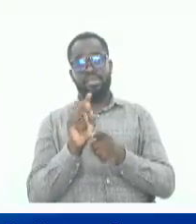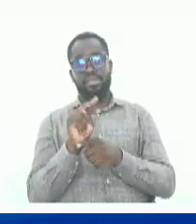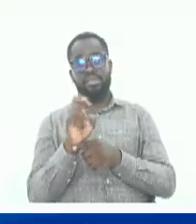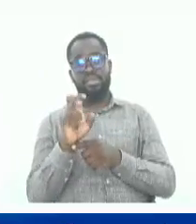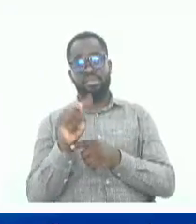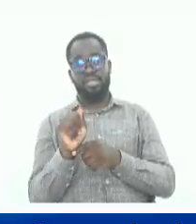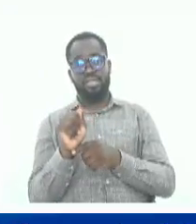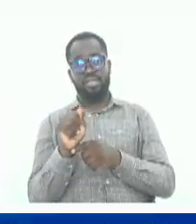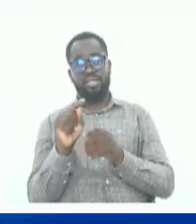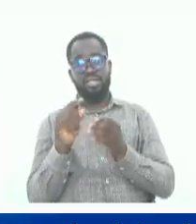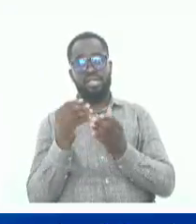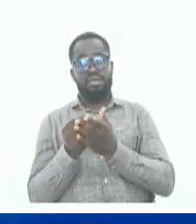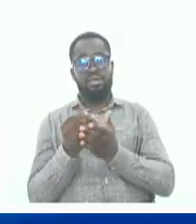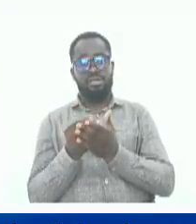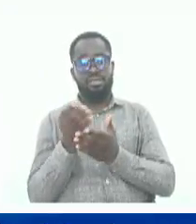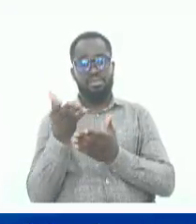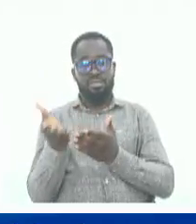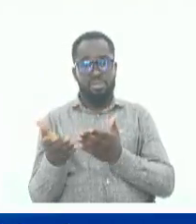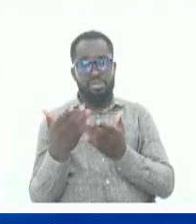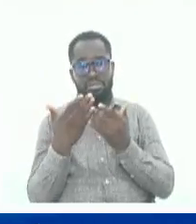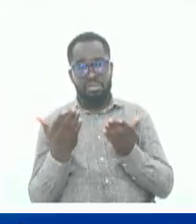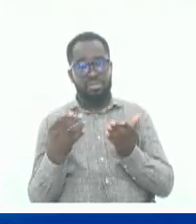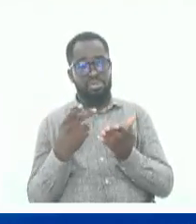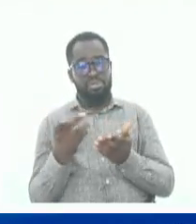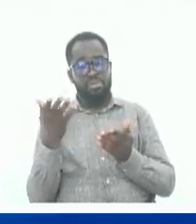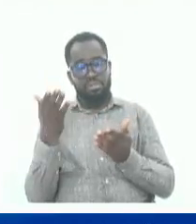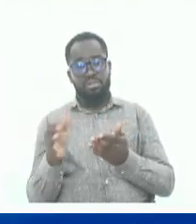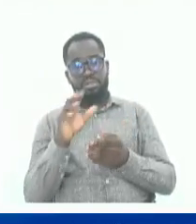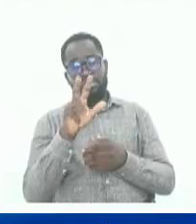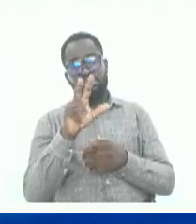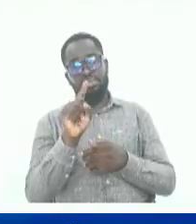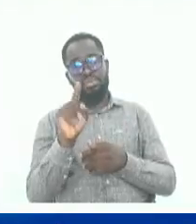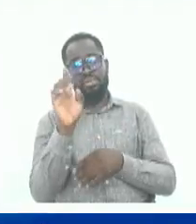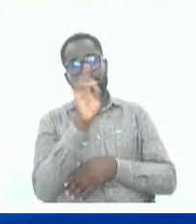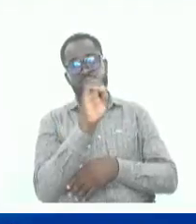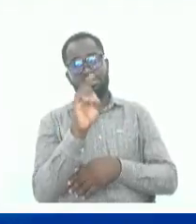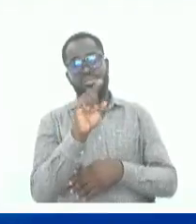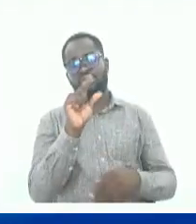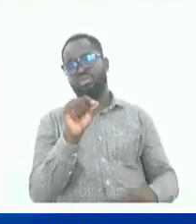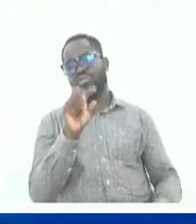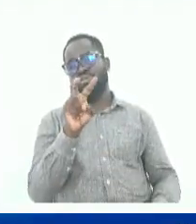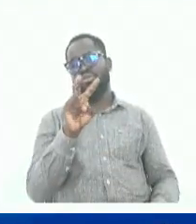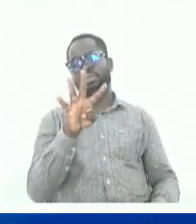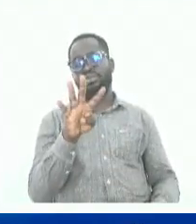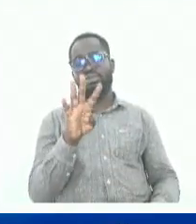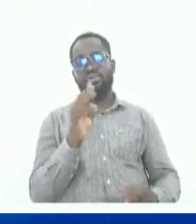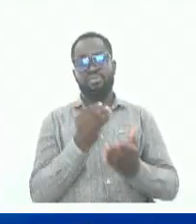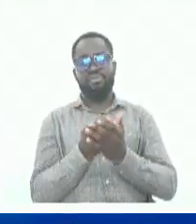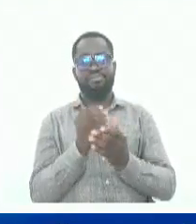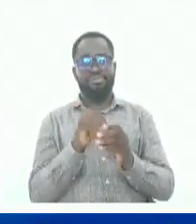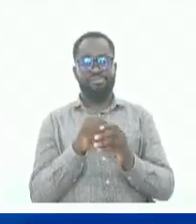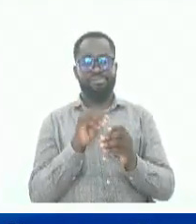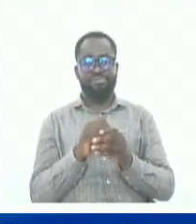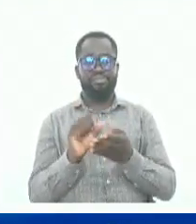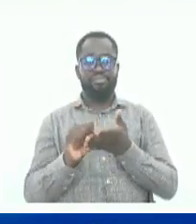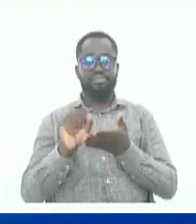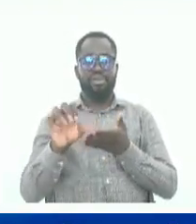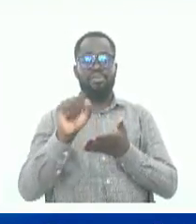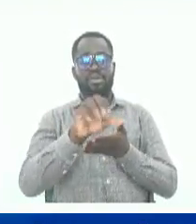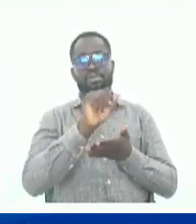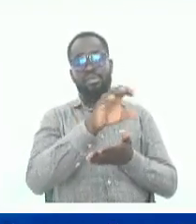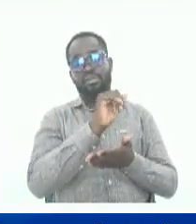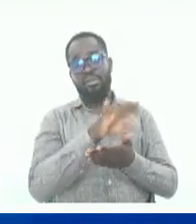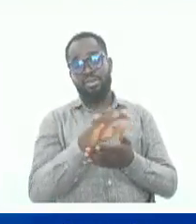statements of assets and liabilities as at 31st December 2024, income and distribution statements, statements